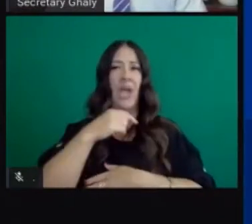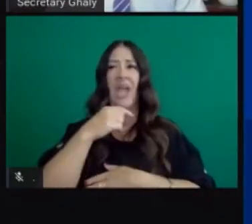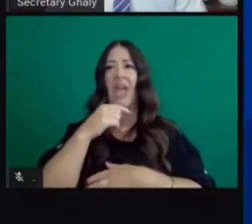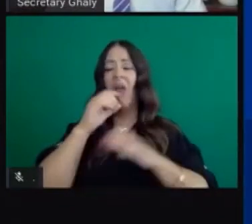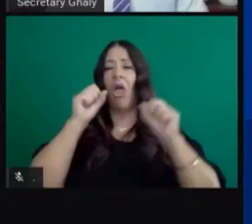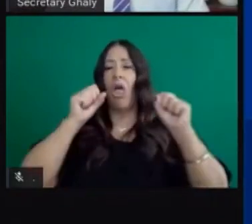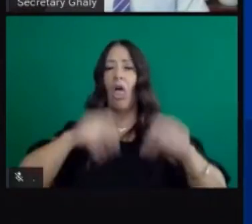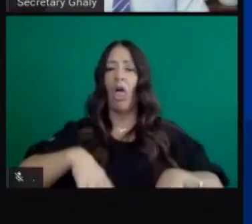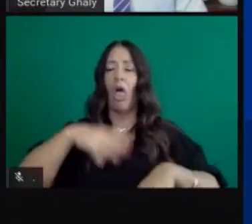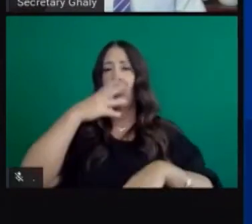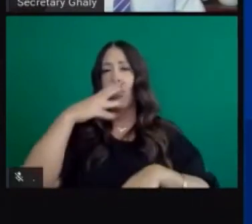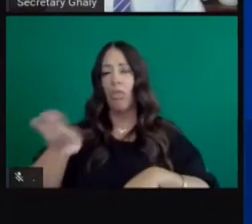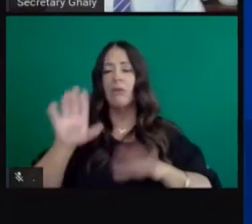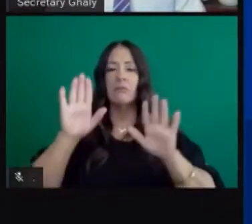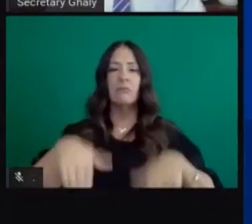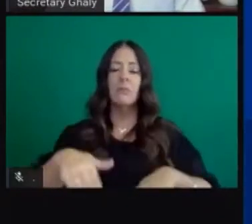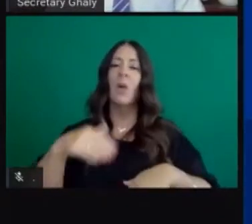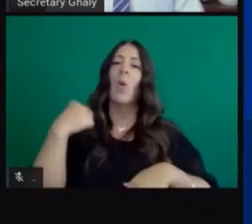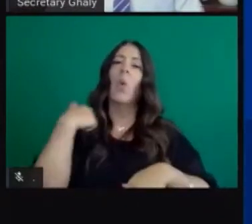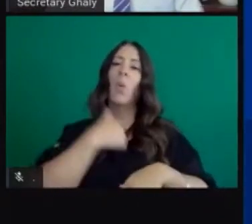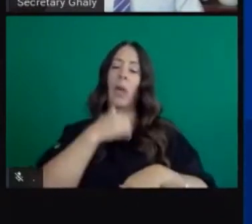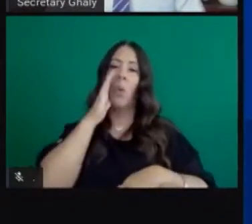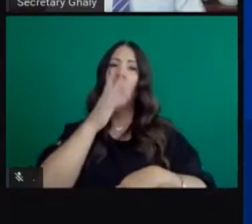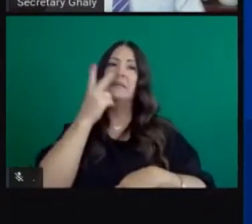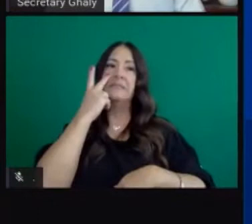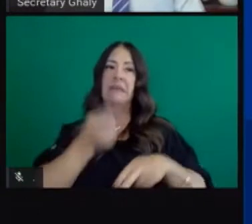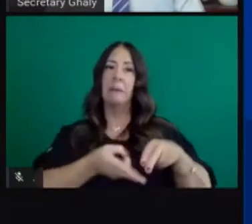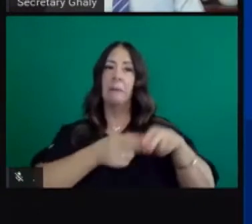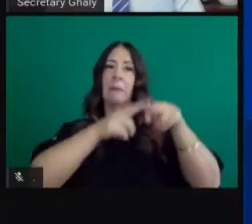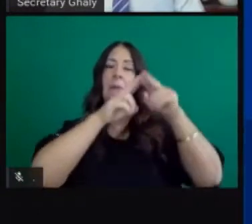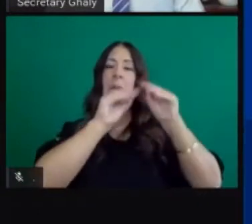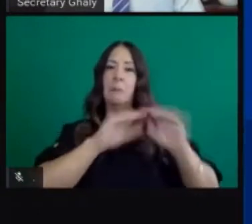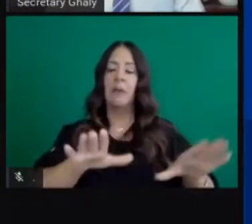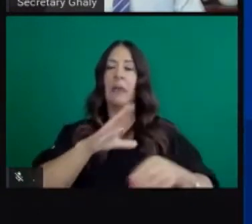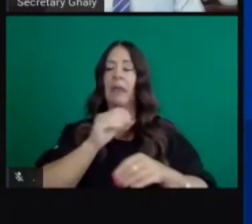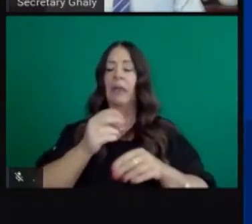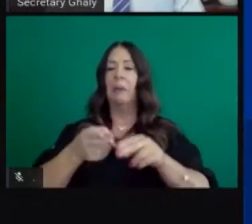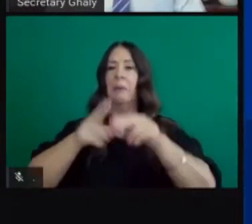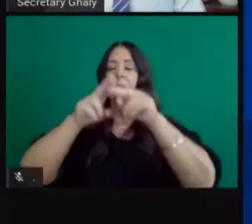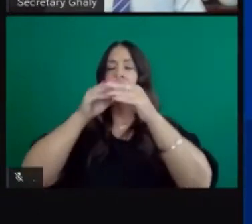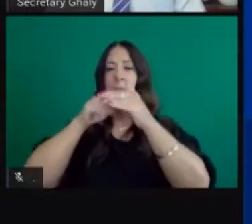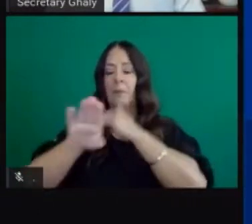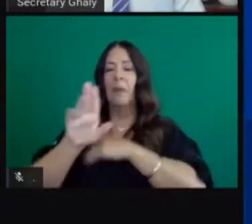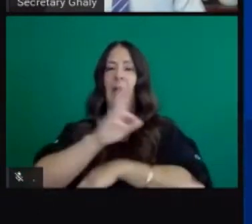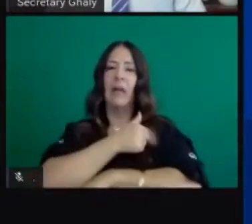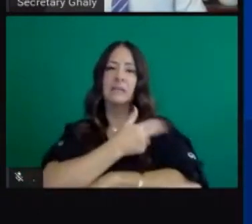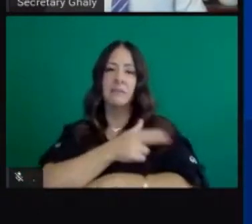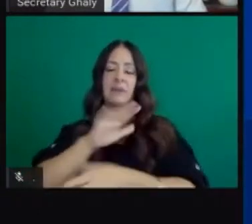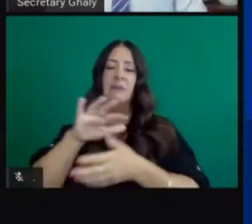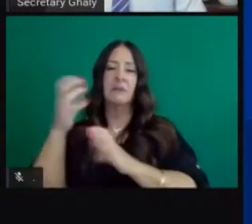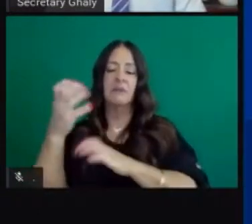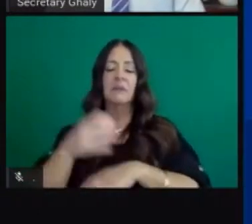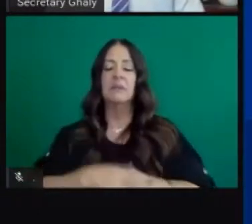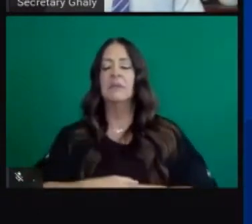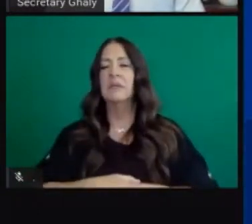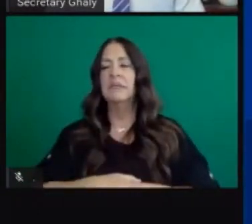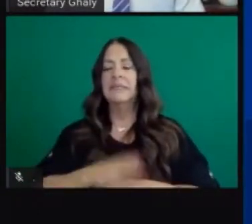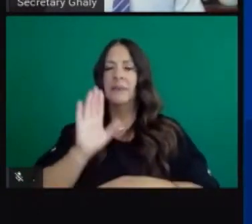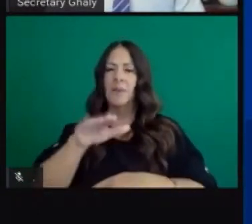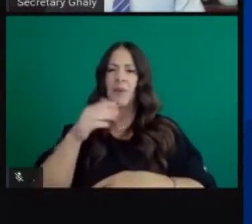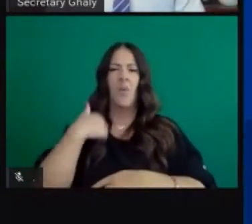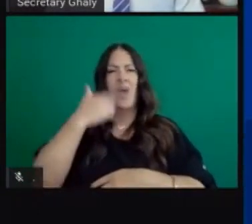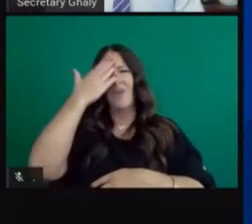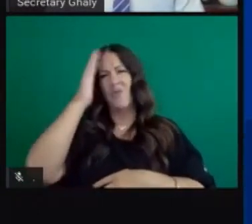up, that hospitalizations would increase. We share that information because we know we